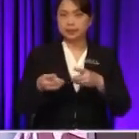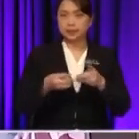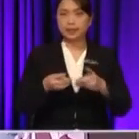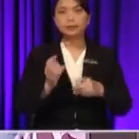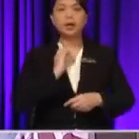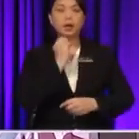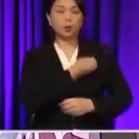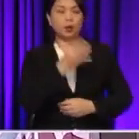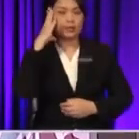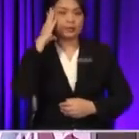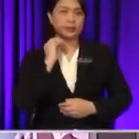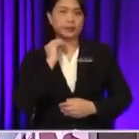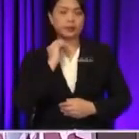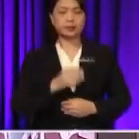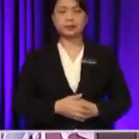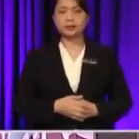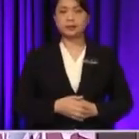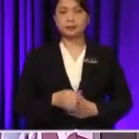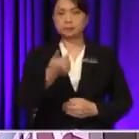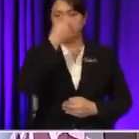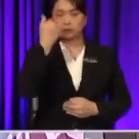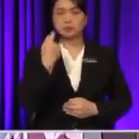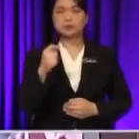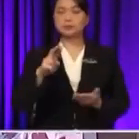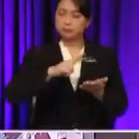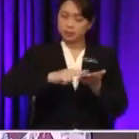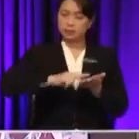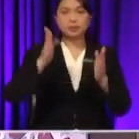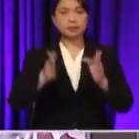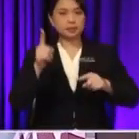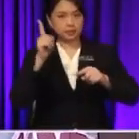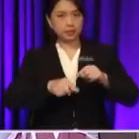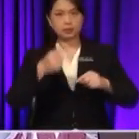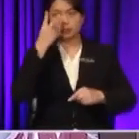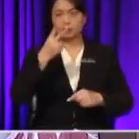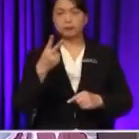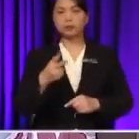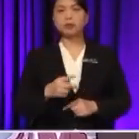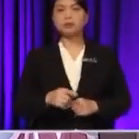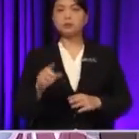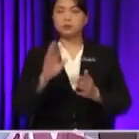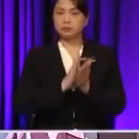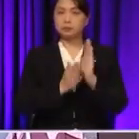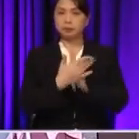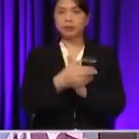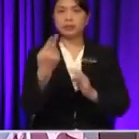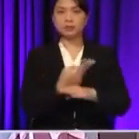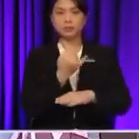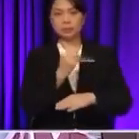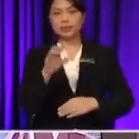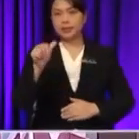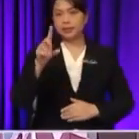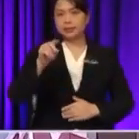the features, as we cannot see, the audience or the reader cannot really see what we are trying to explain. Mm-hmm. So by using adjective or strong adjective, we